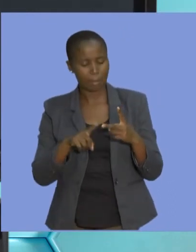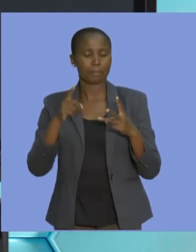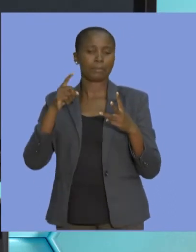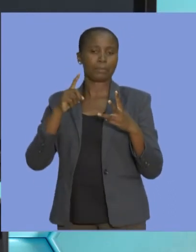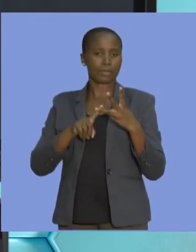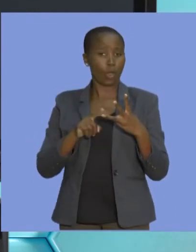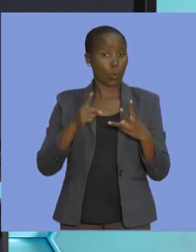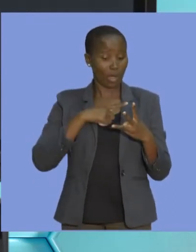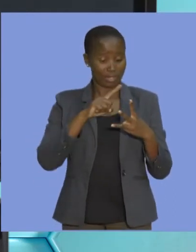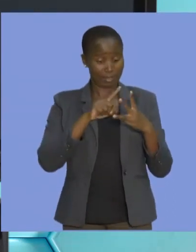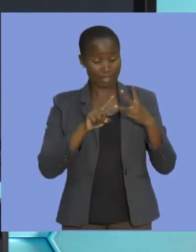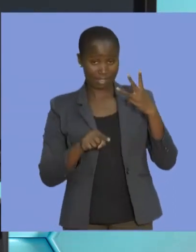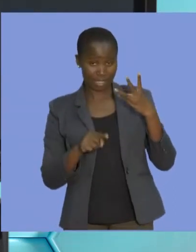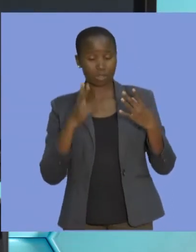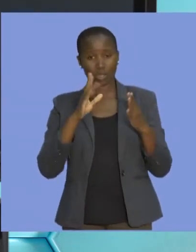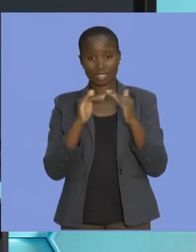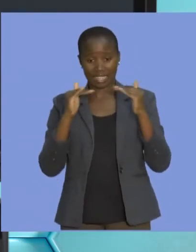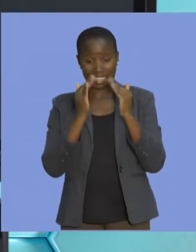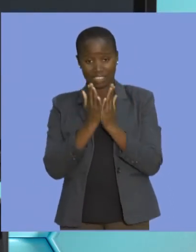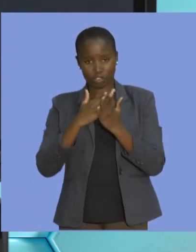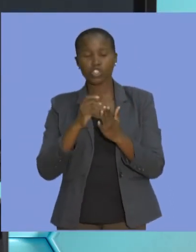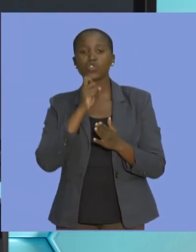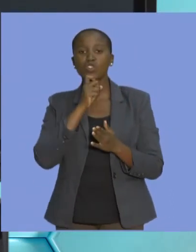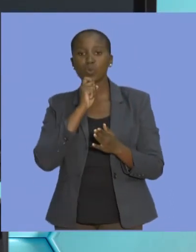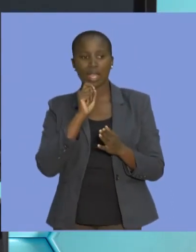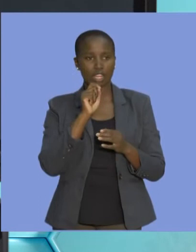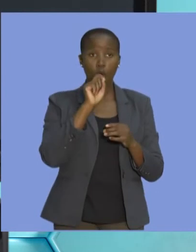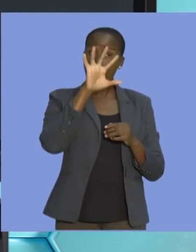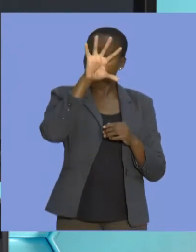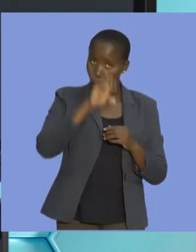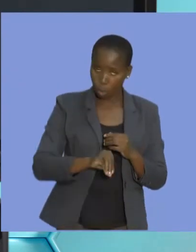because the standard deviation uses each and every set of data.